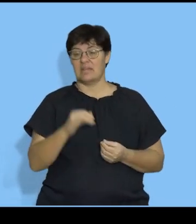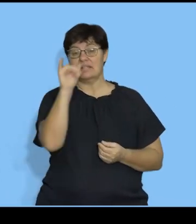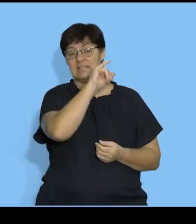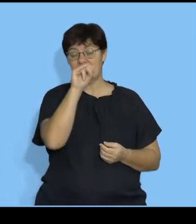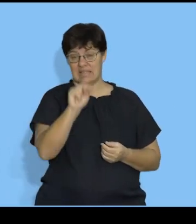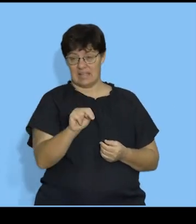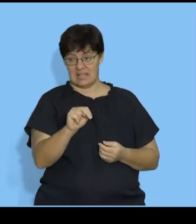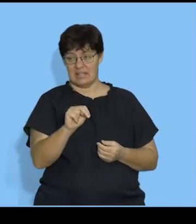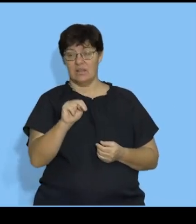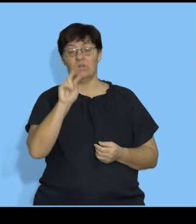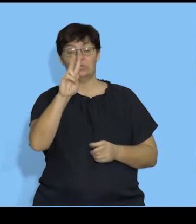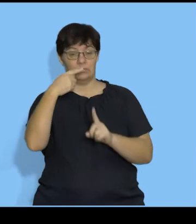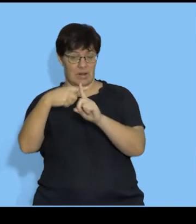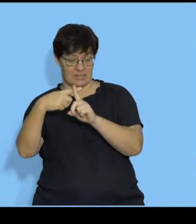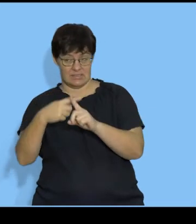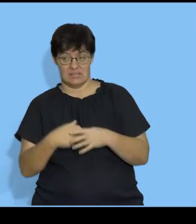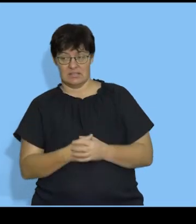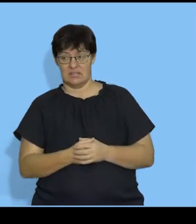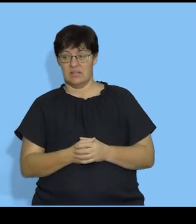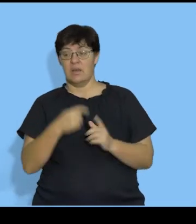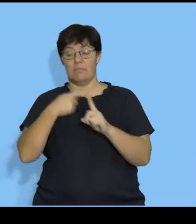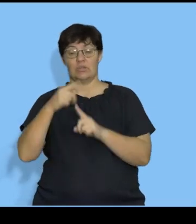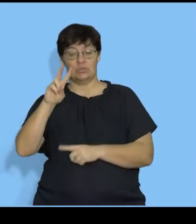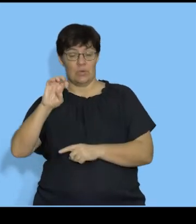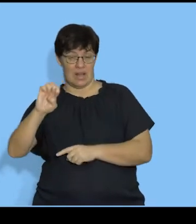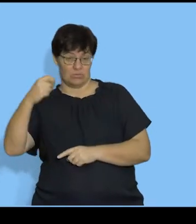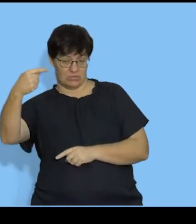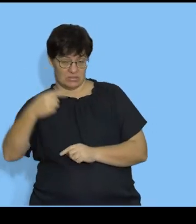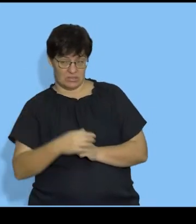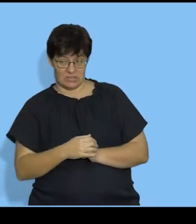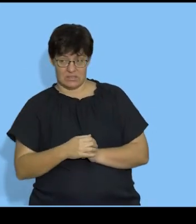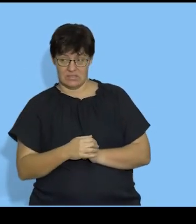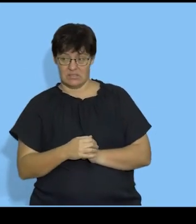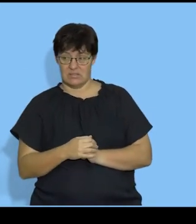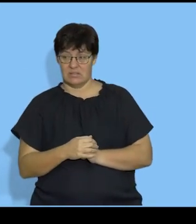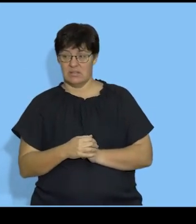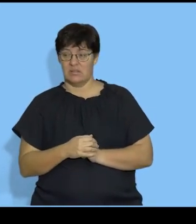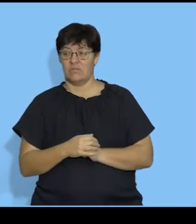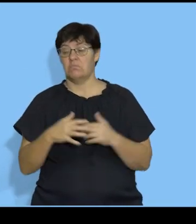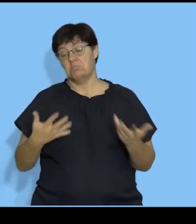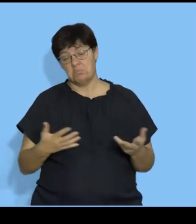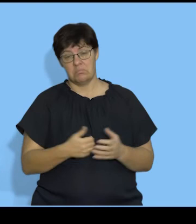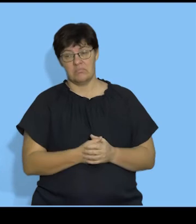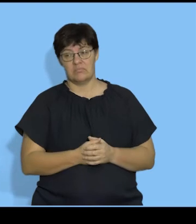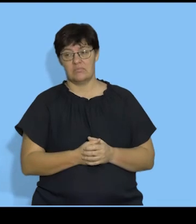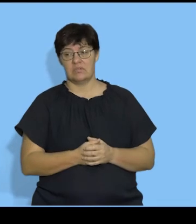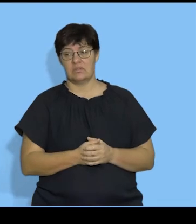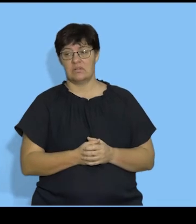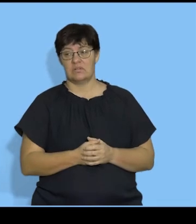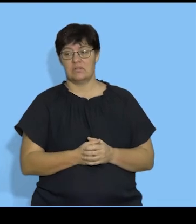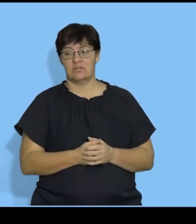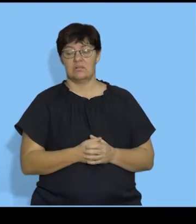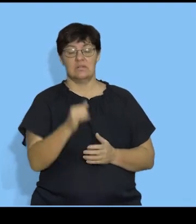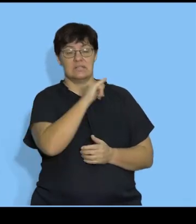plus 2 electrons to give us zinc, okay? Or from right to left, we can show